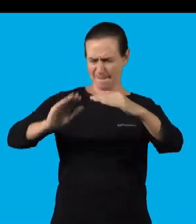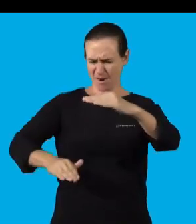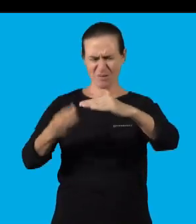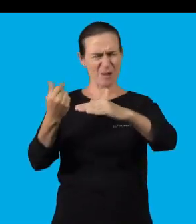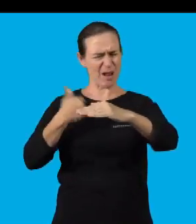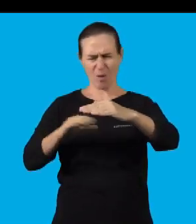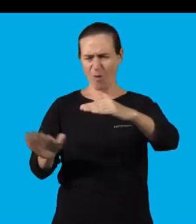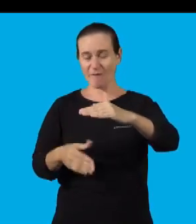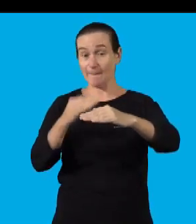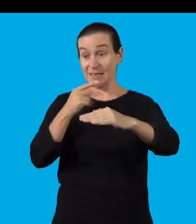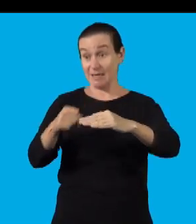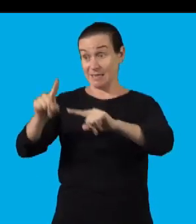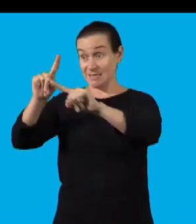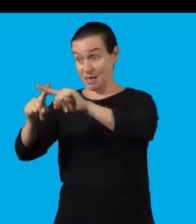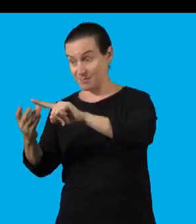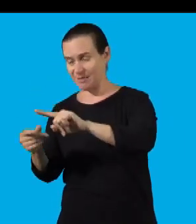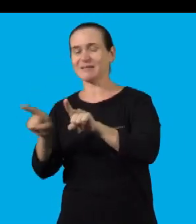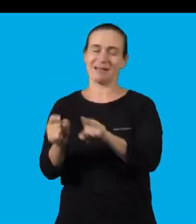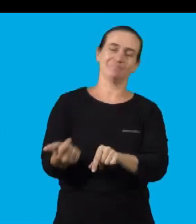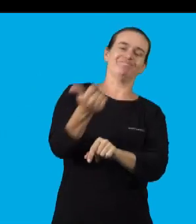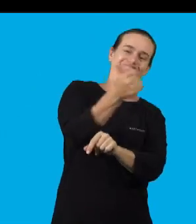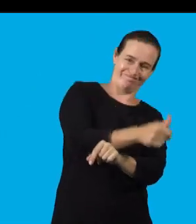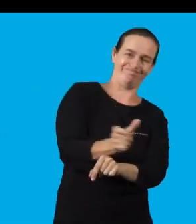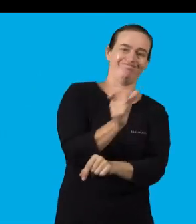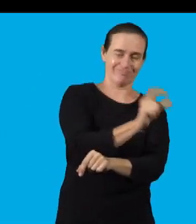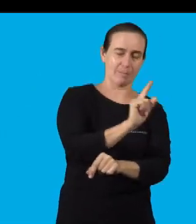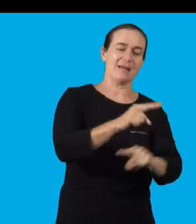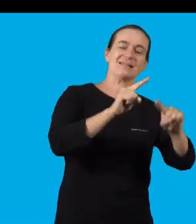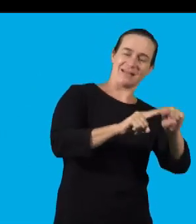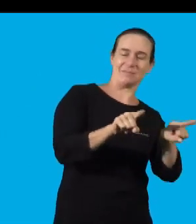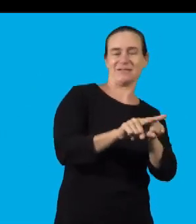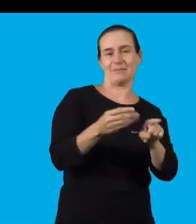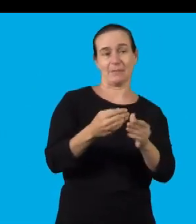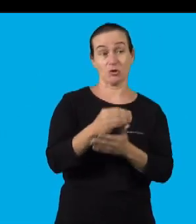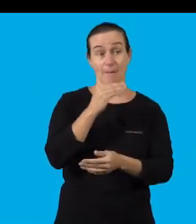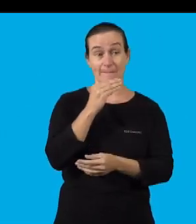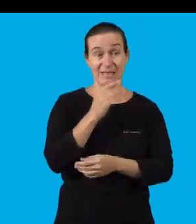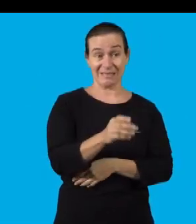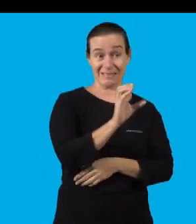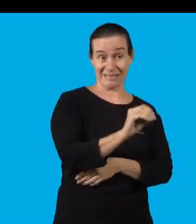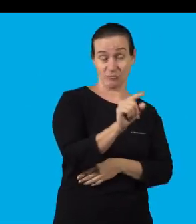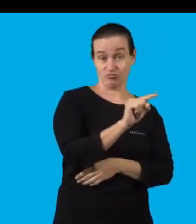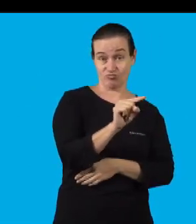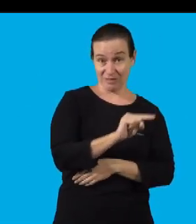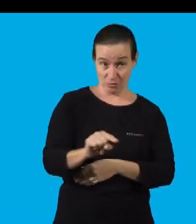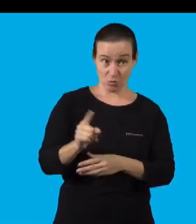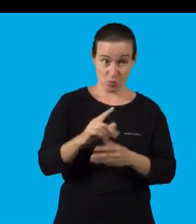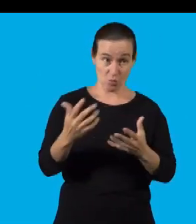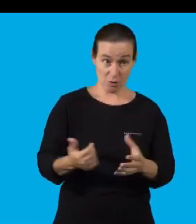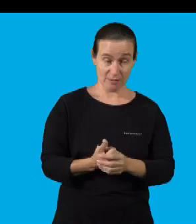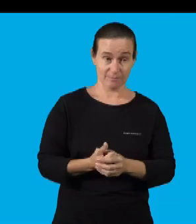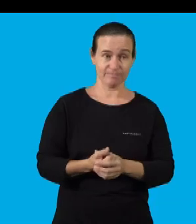a denominator, we just multiply by that denominator. And when we do so, we are then left with 0 is